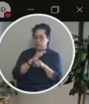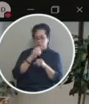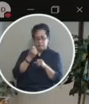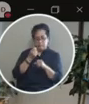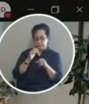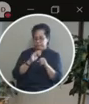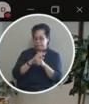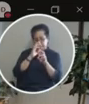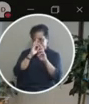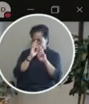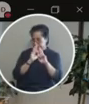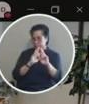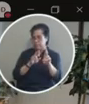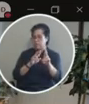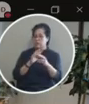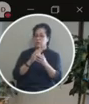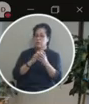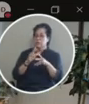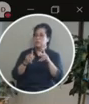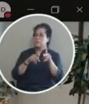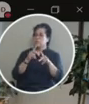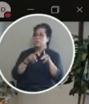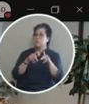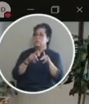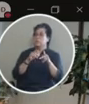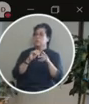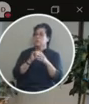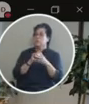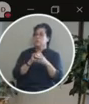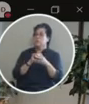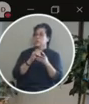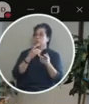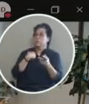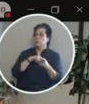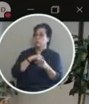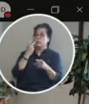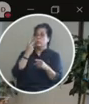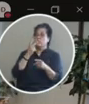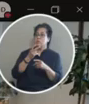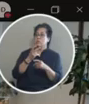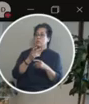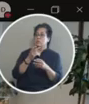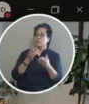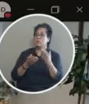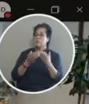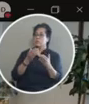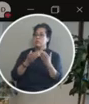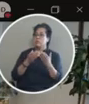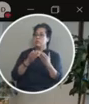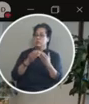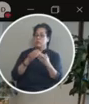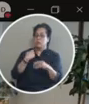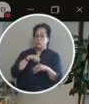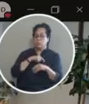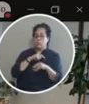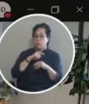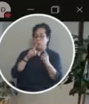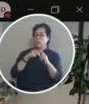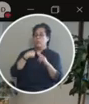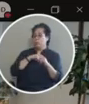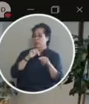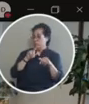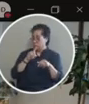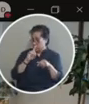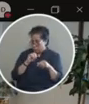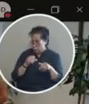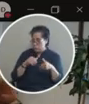where folks are coming from. I also think too that we've seen that maybe when we do bring this up, if this deletion